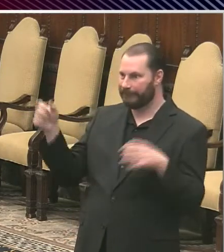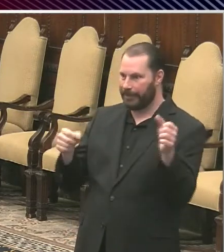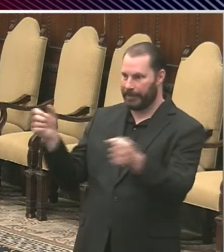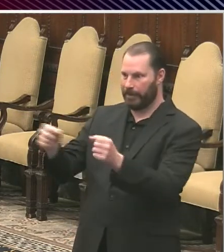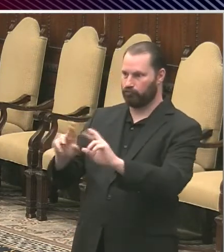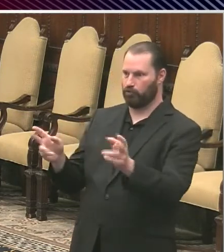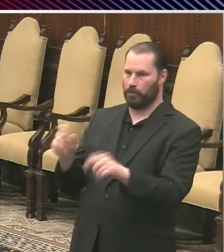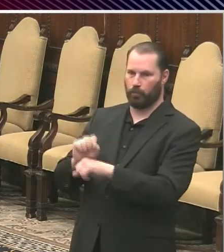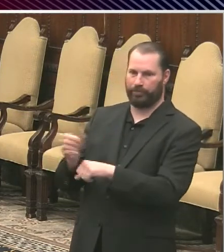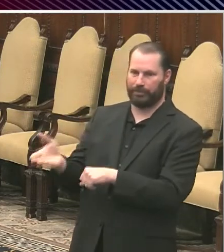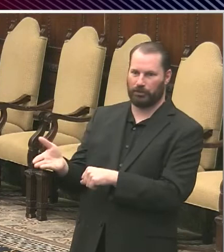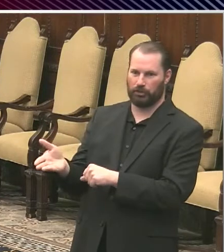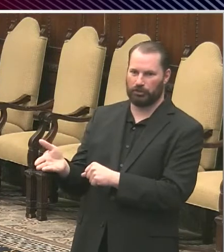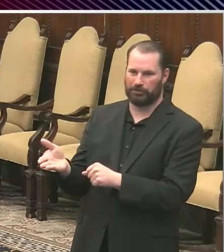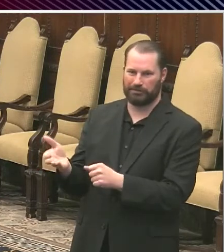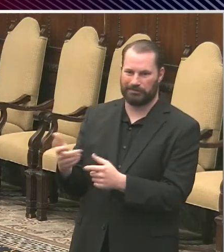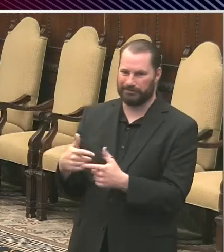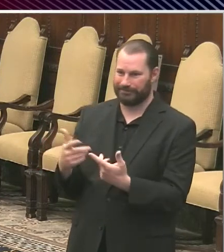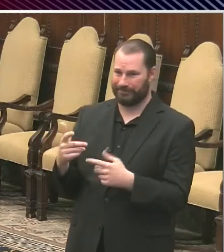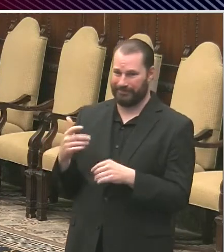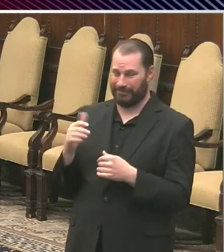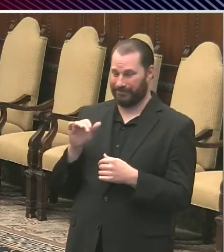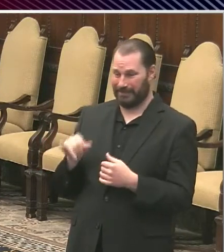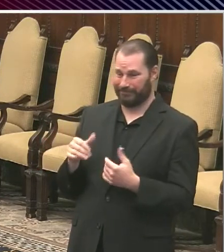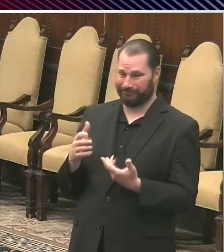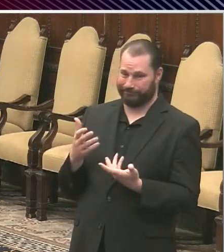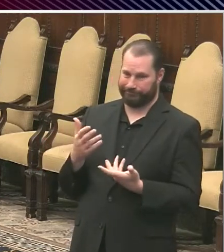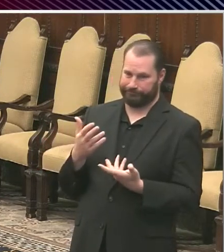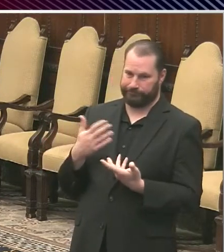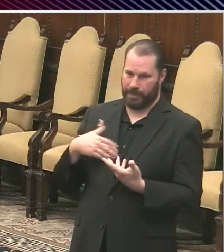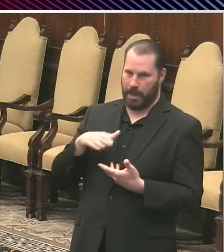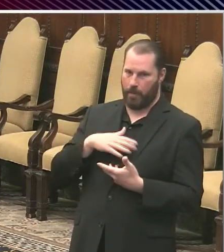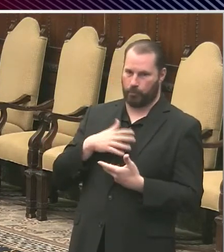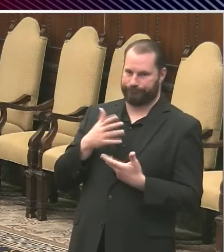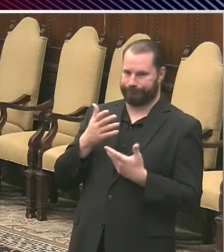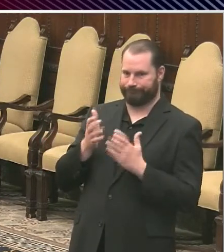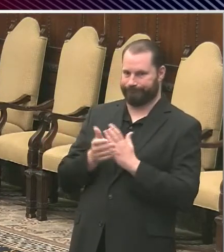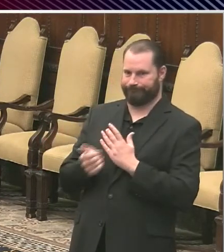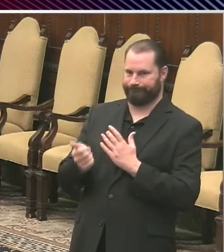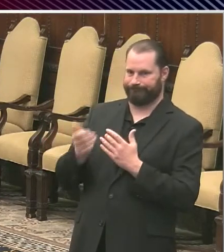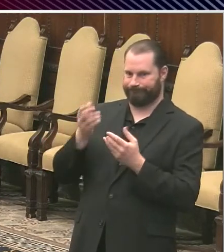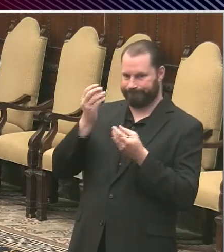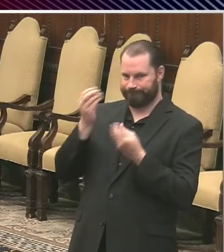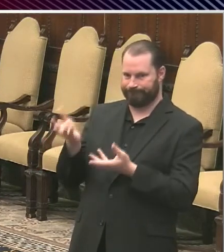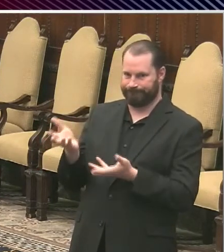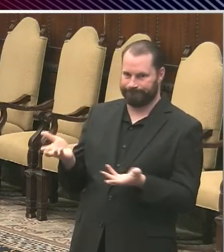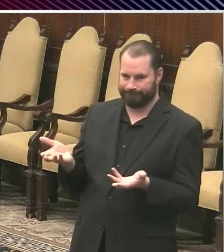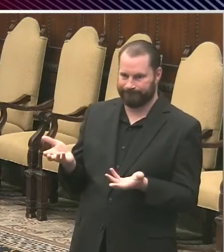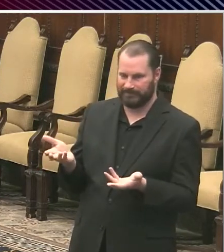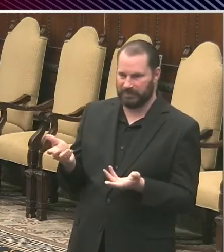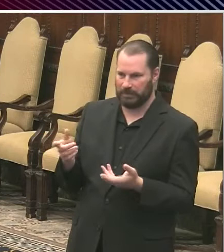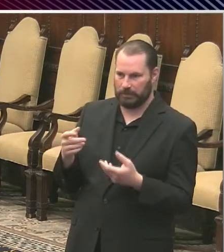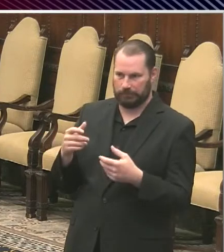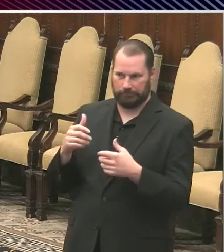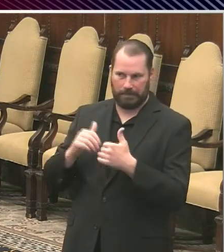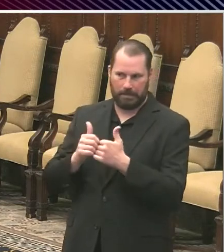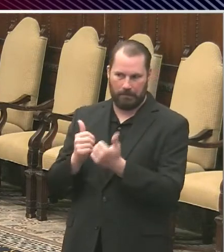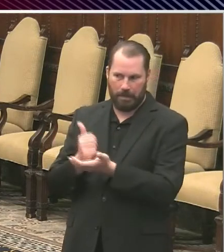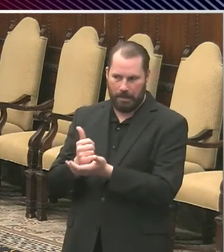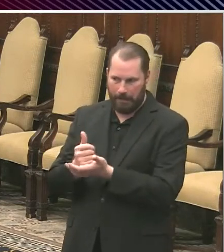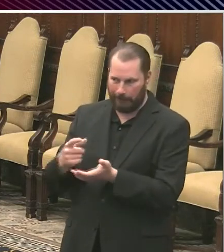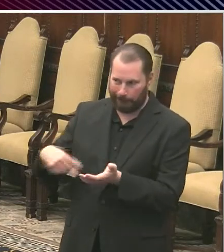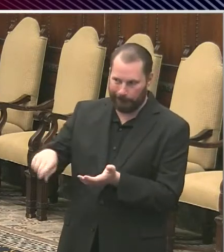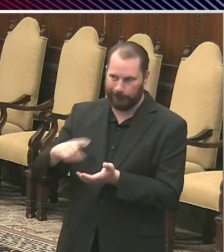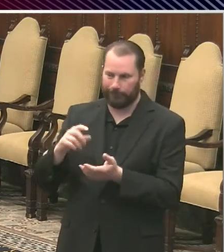and we have other people that have been trained by our experts who are in consultation with each nursing home. Is there a theme that you've noticed from what you just